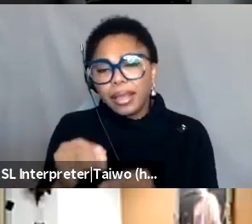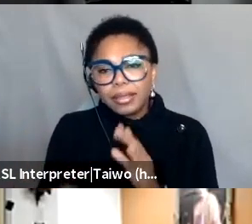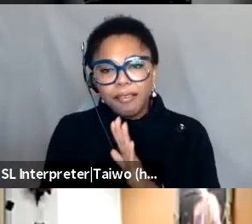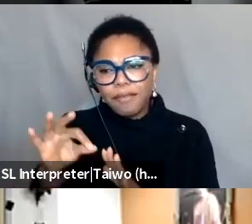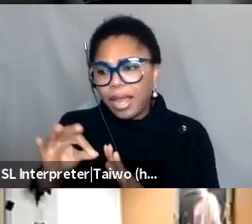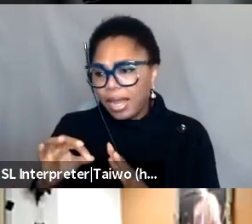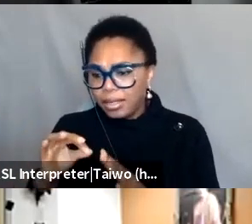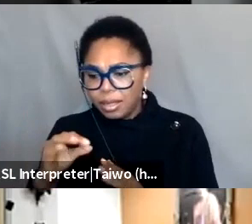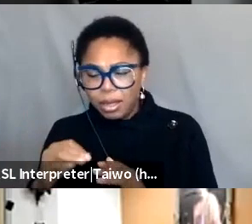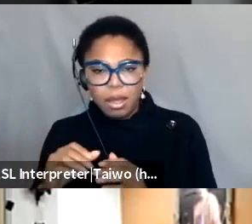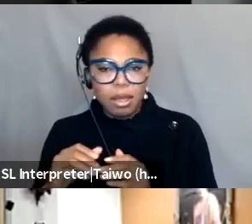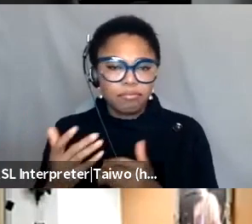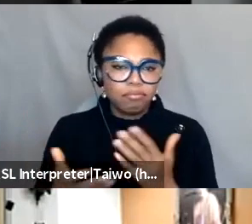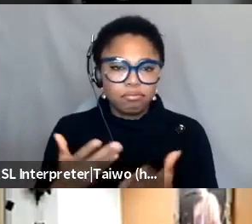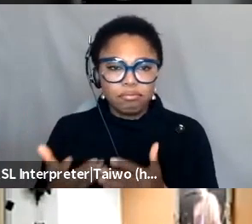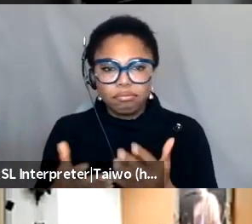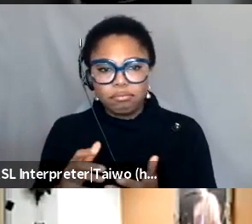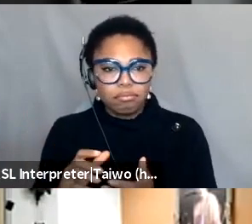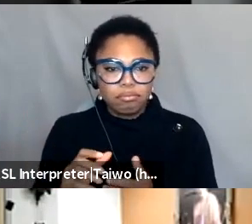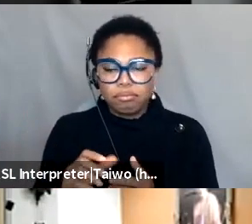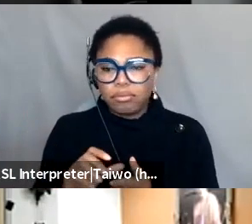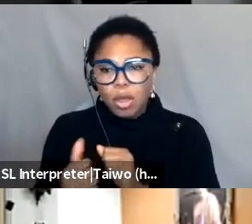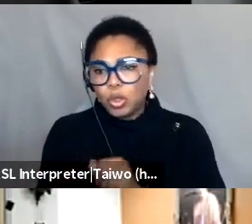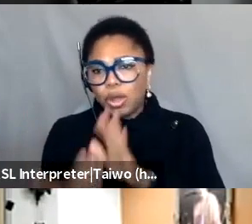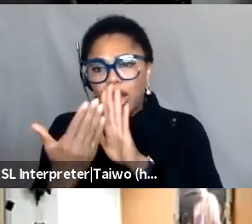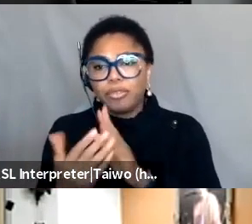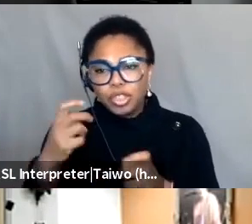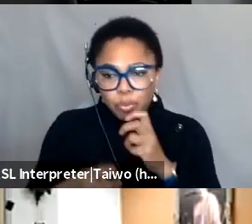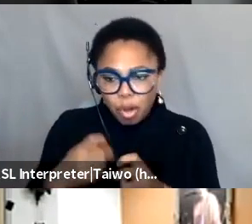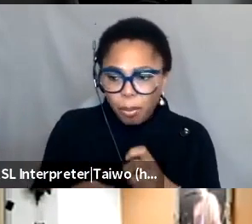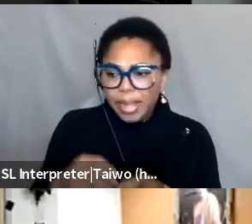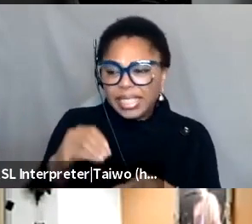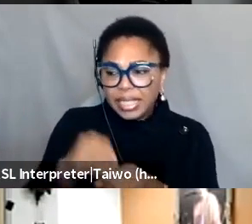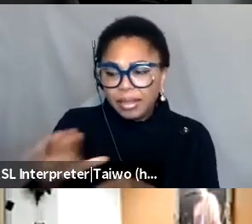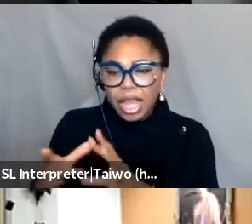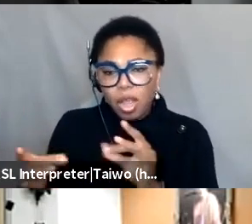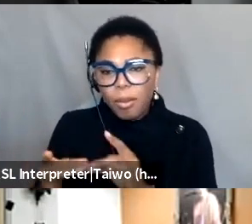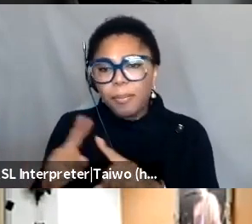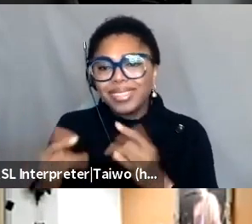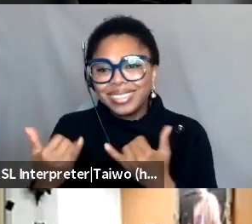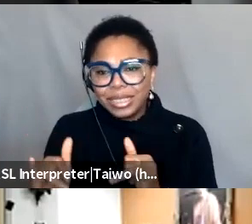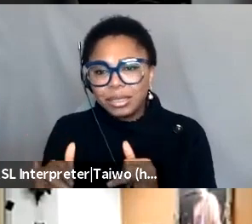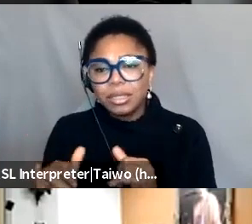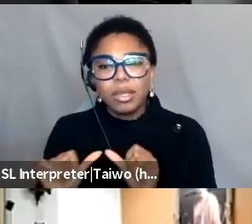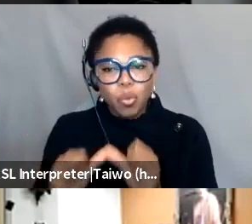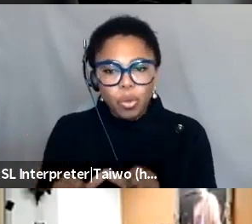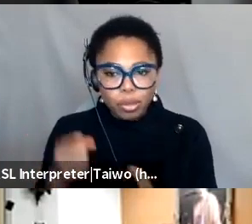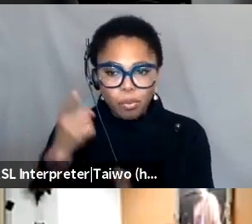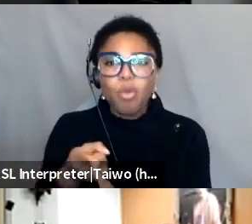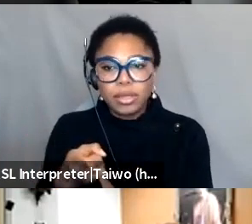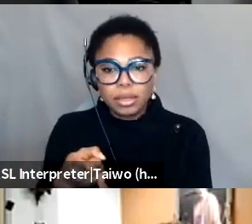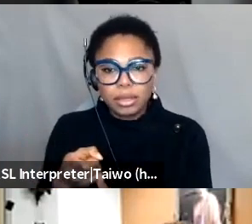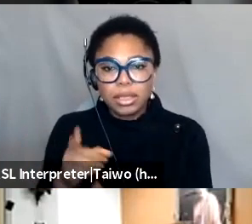find a way to kind of address the problems in their comment, but still keep it on point in terms